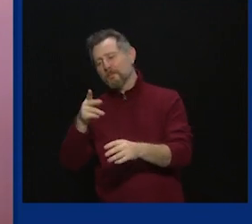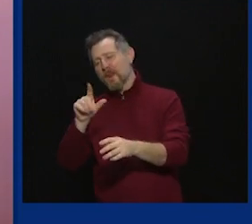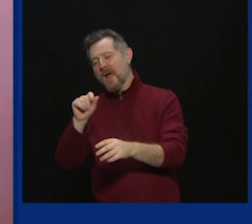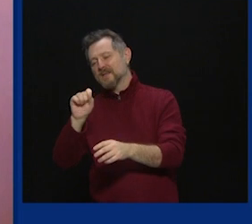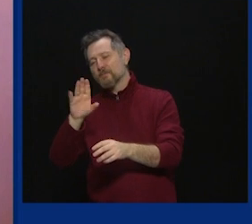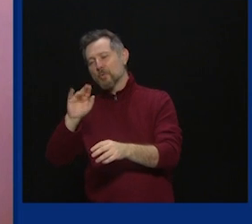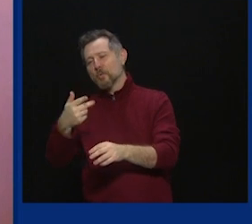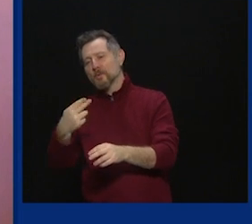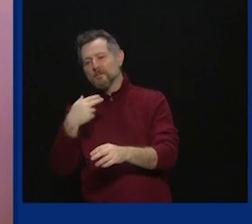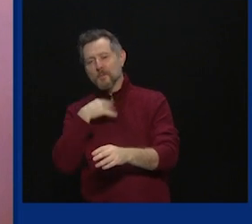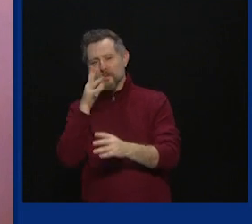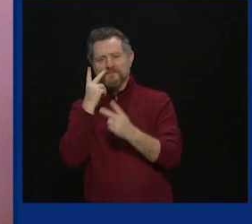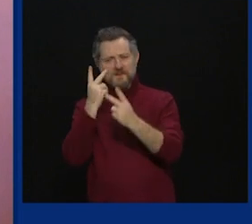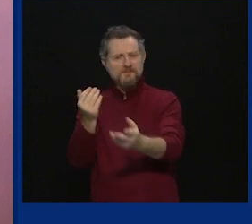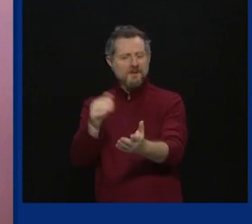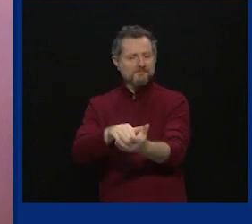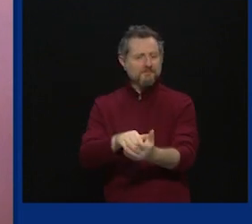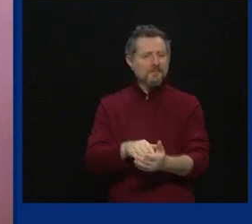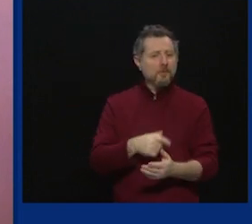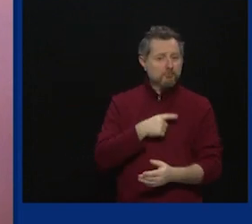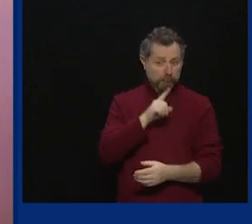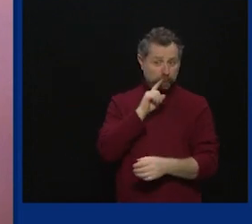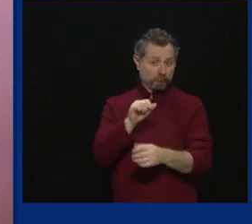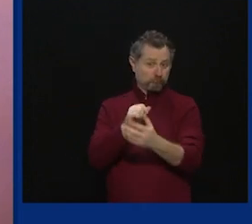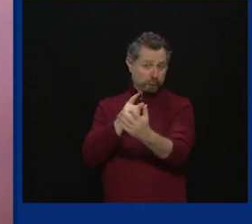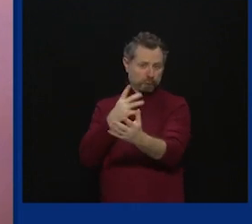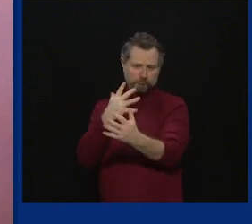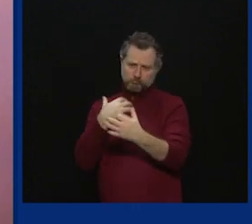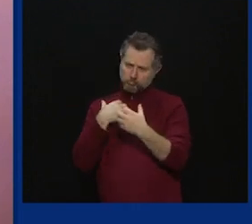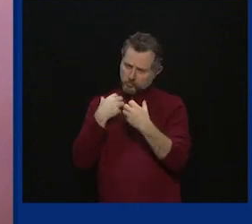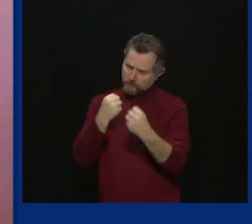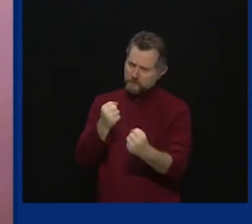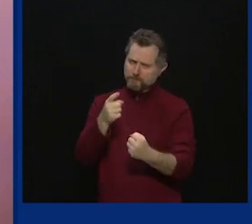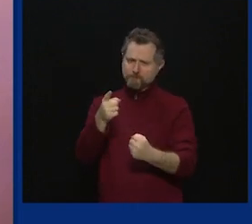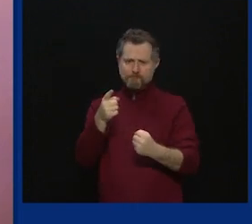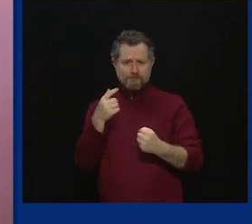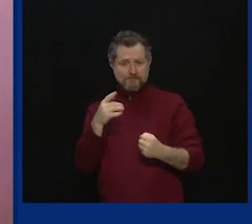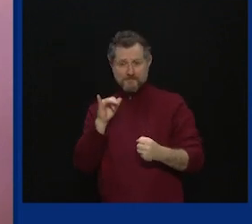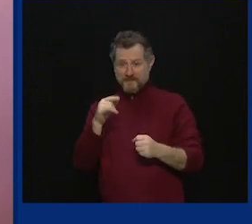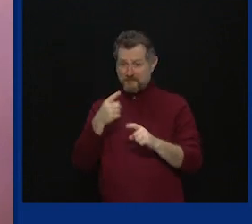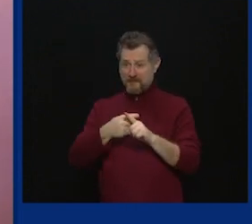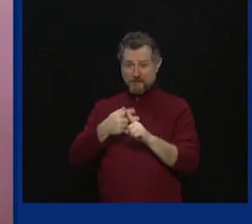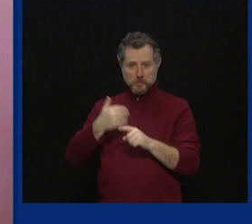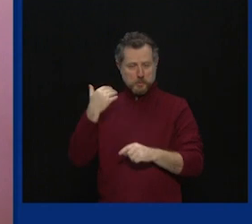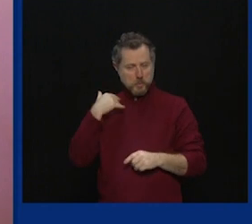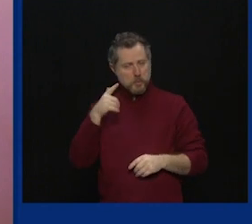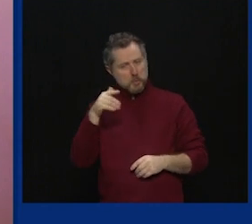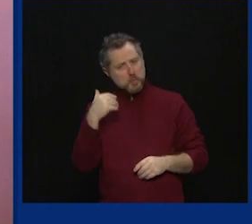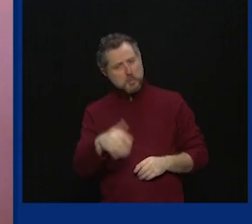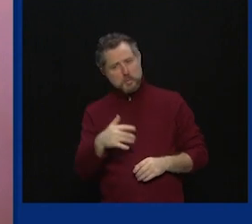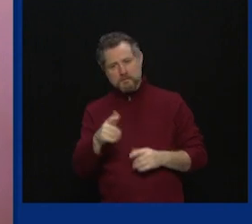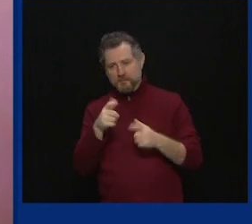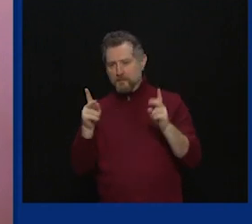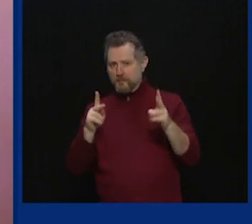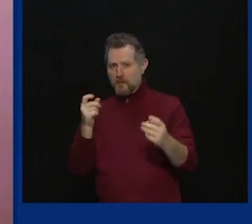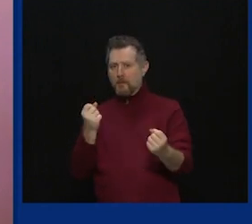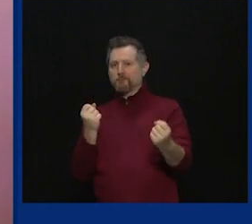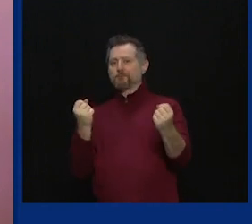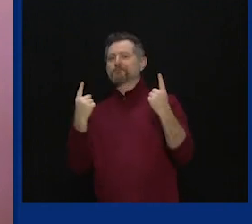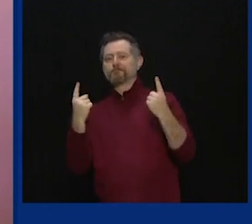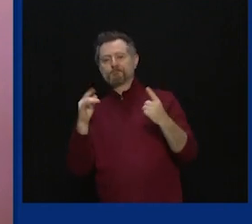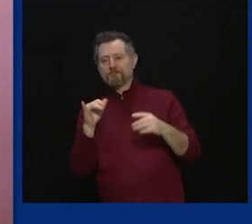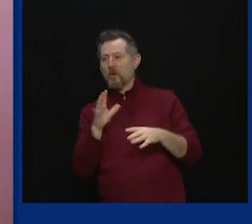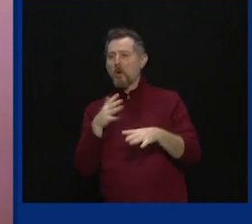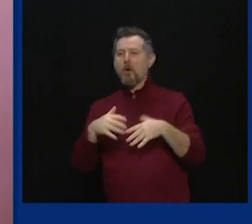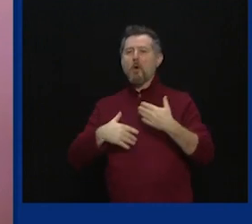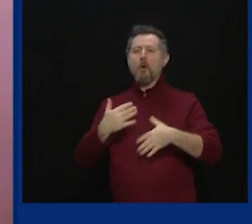in stepping forward even months ago really helps normalize the situation. People understand it's an expectation to go into your business, and they